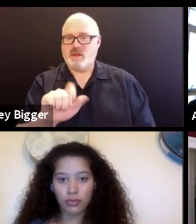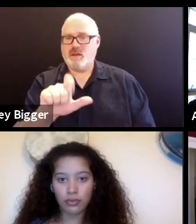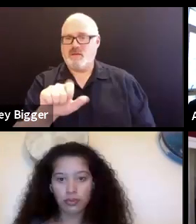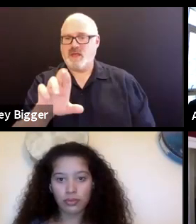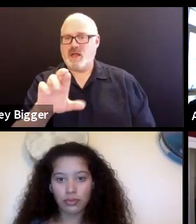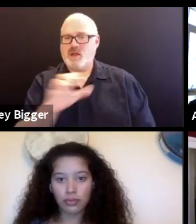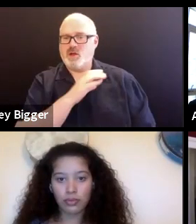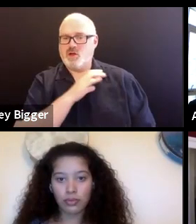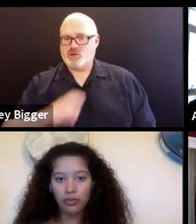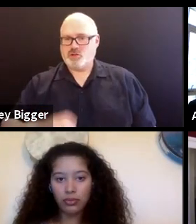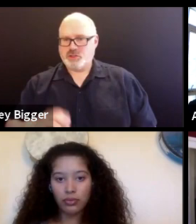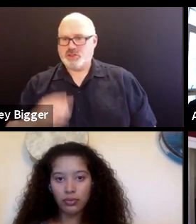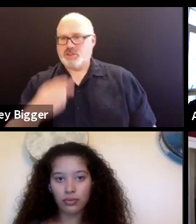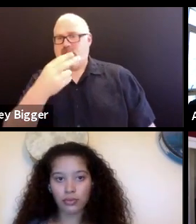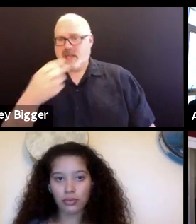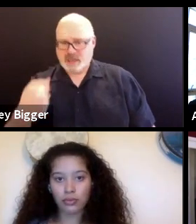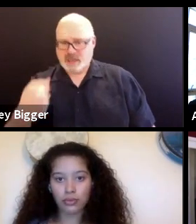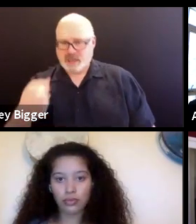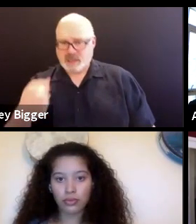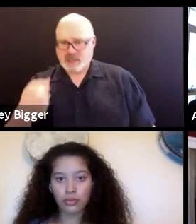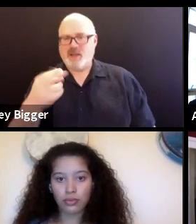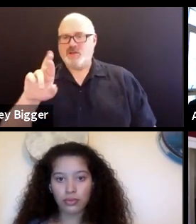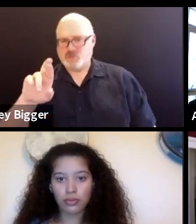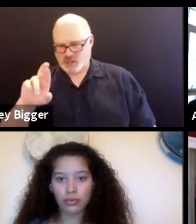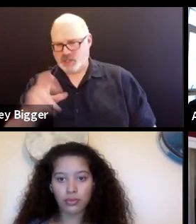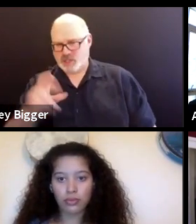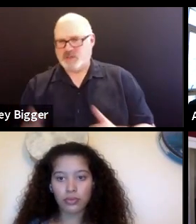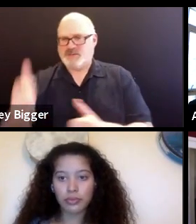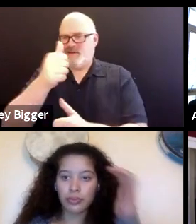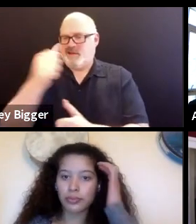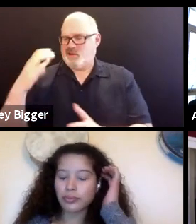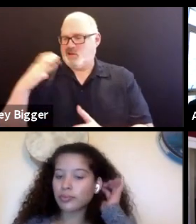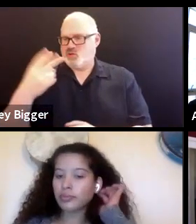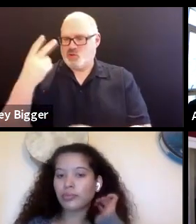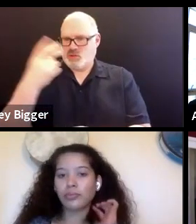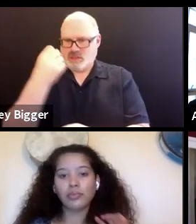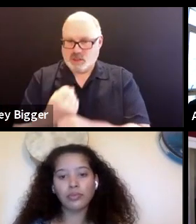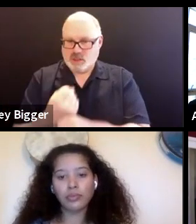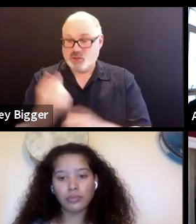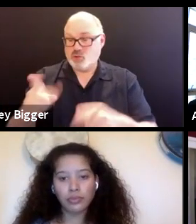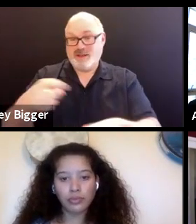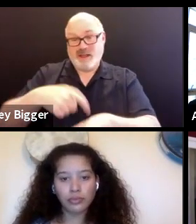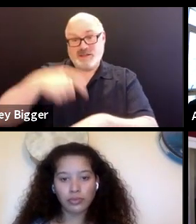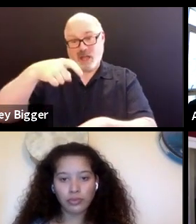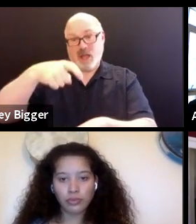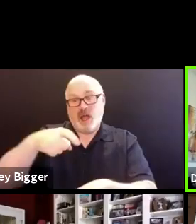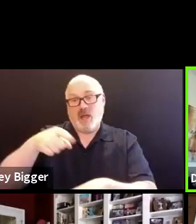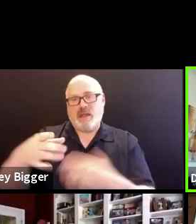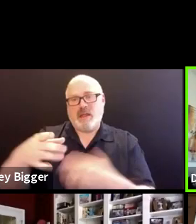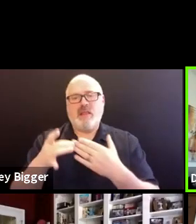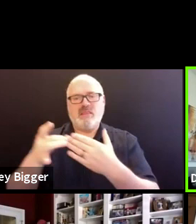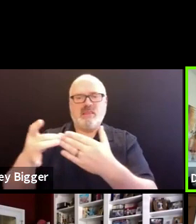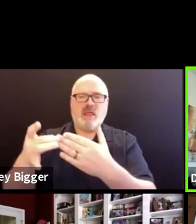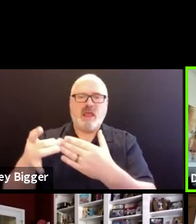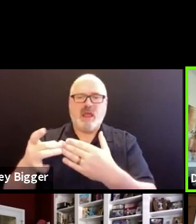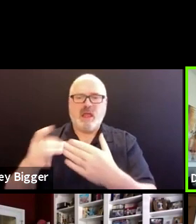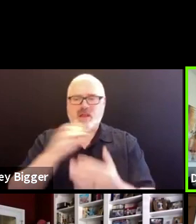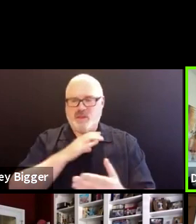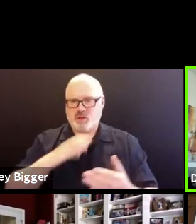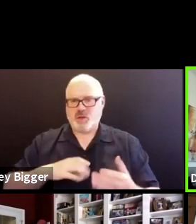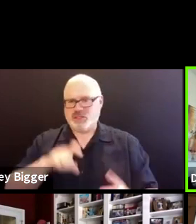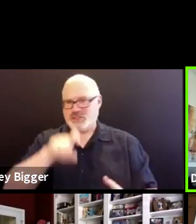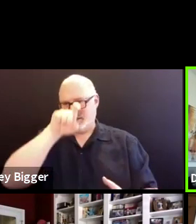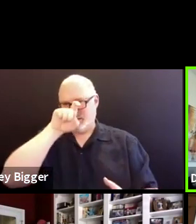Highlands Ranch, where he was the head coach for 2 seasons. During that period, He led the Valor Christian Eagles to